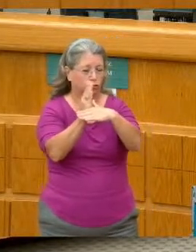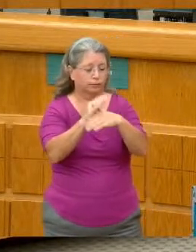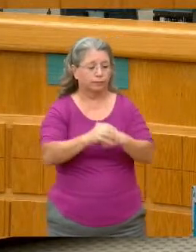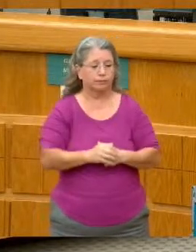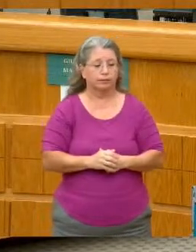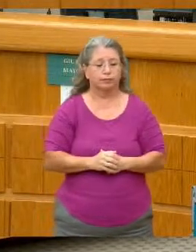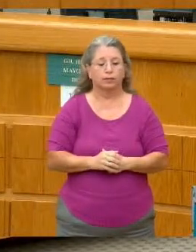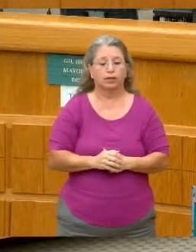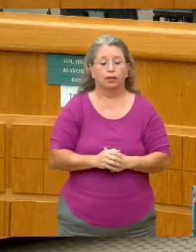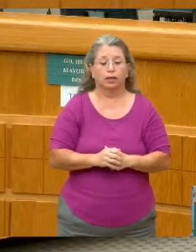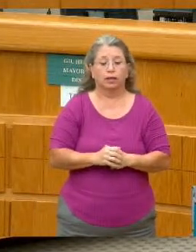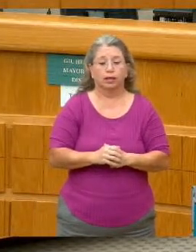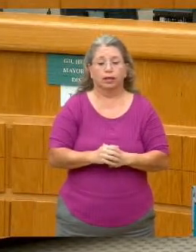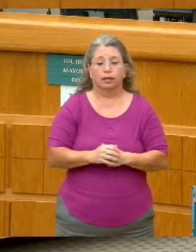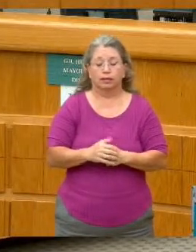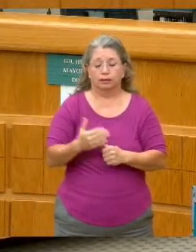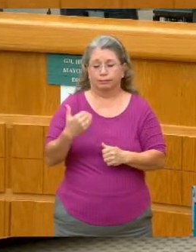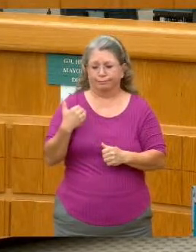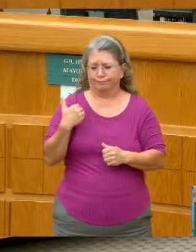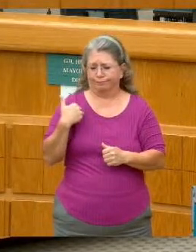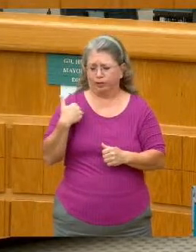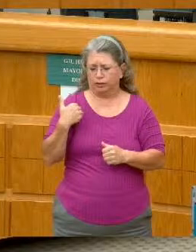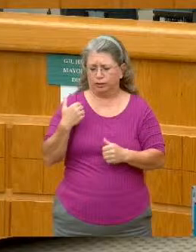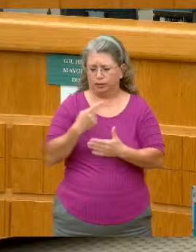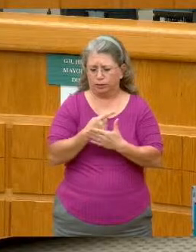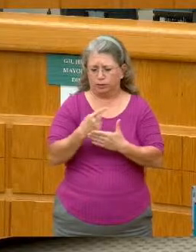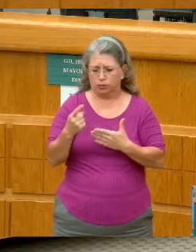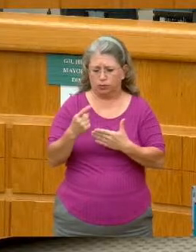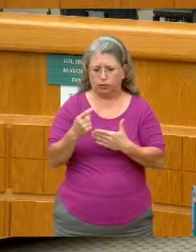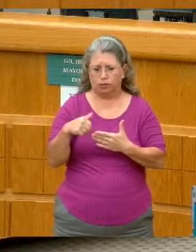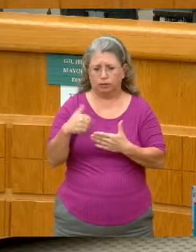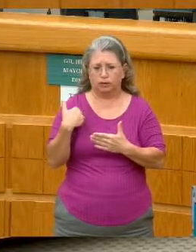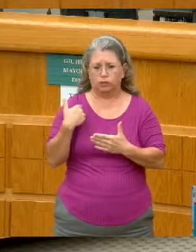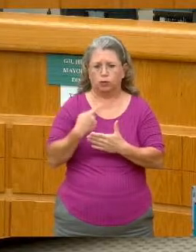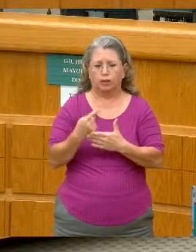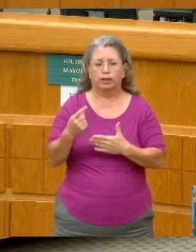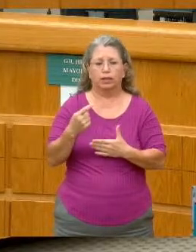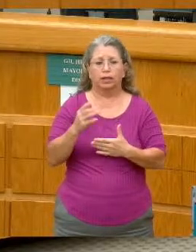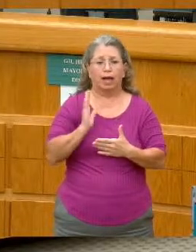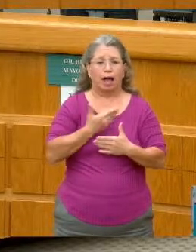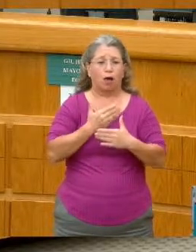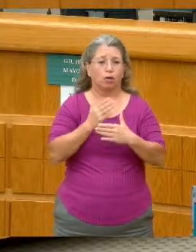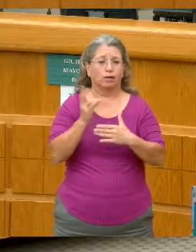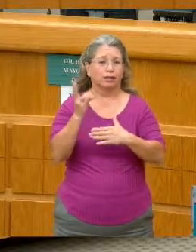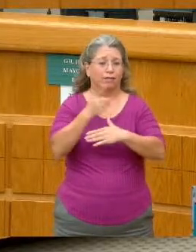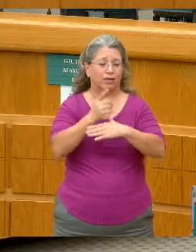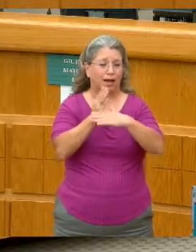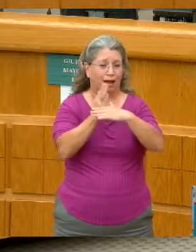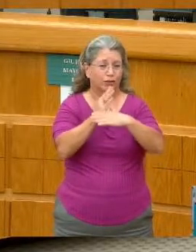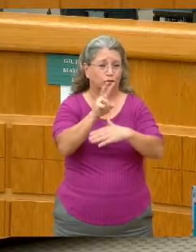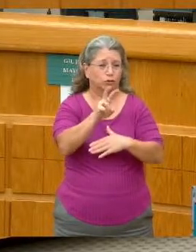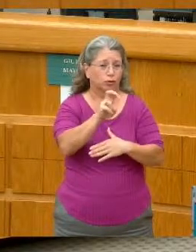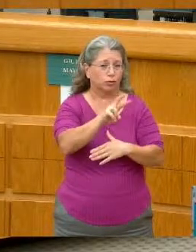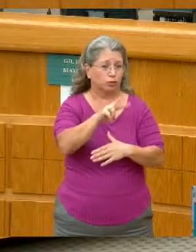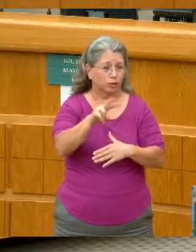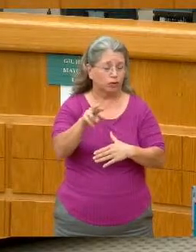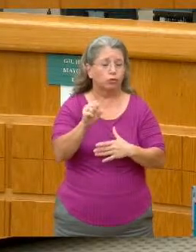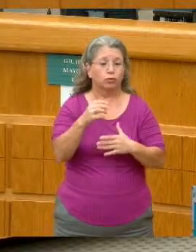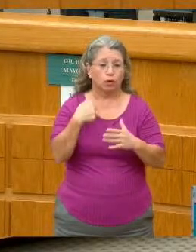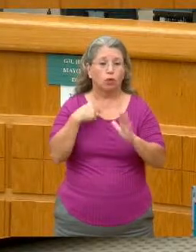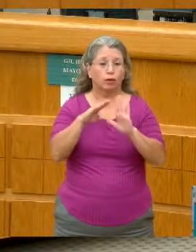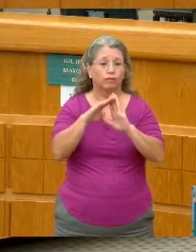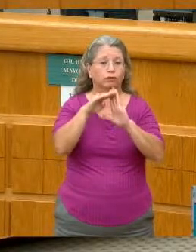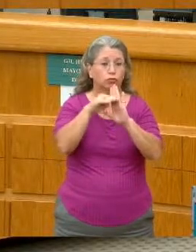we presented earlier in the week, it was 222 or so. So we've dropped the 7-day average by about 100 new cases a